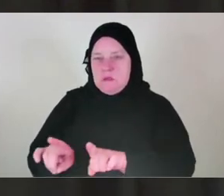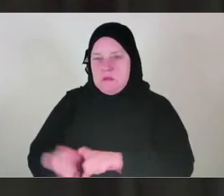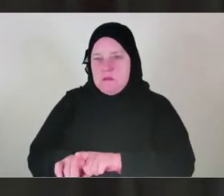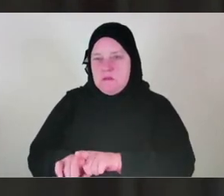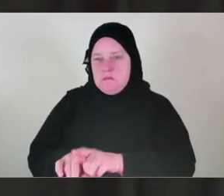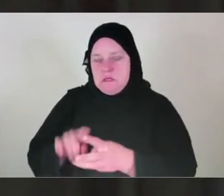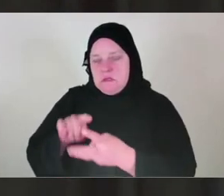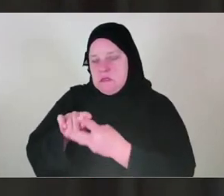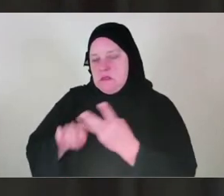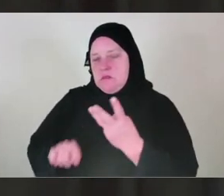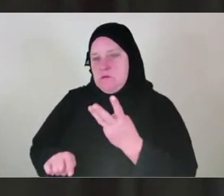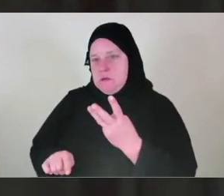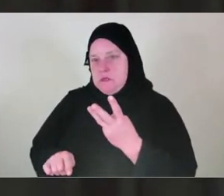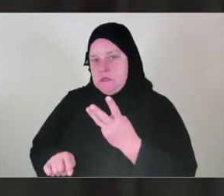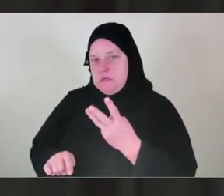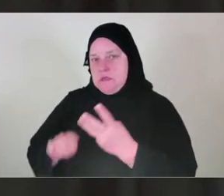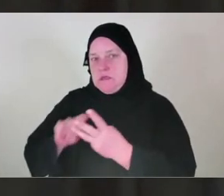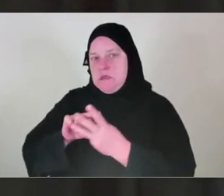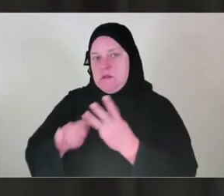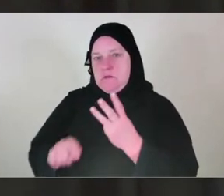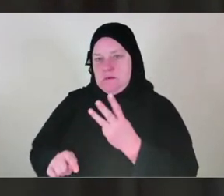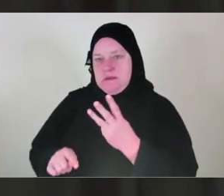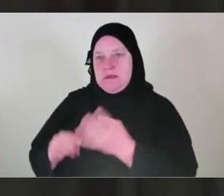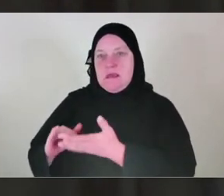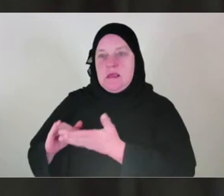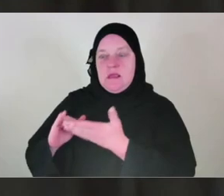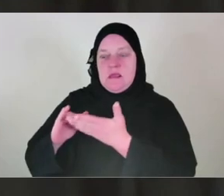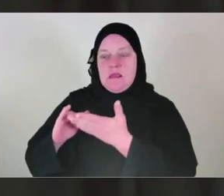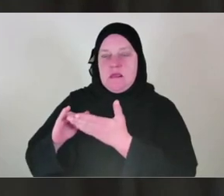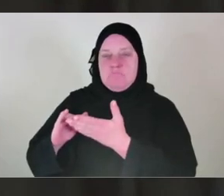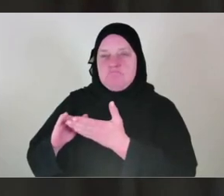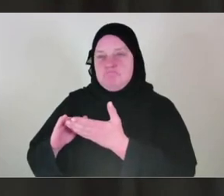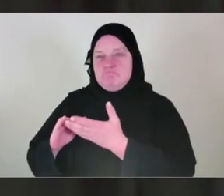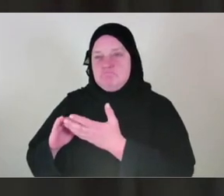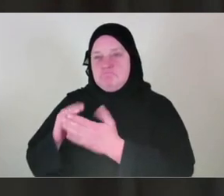was done with early or in different ways.